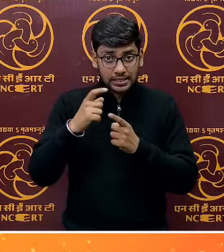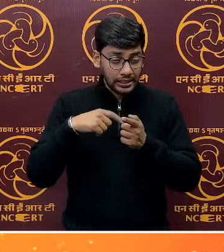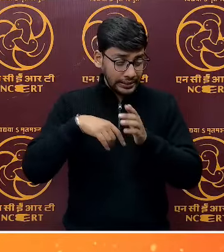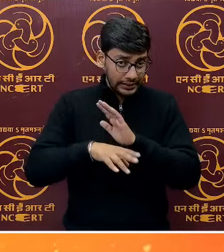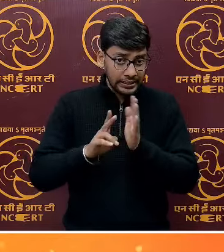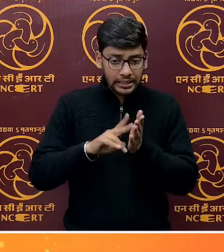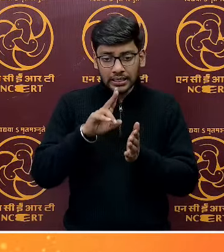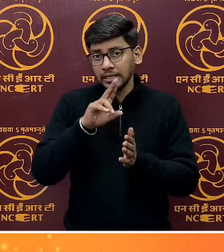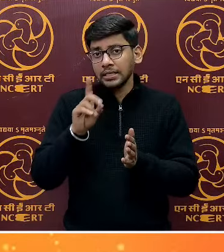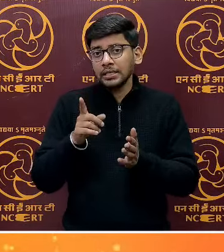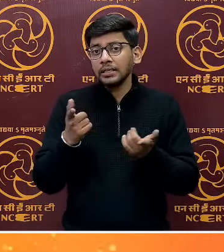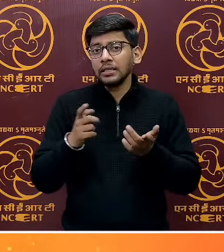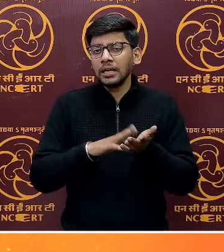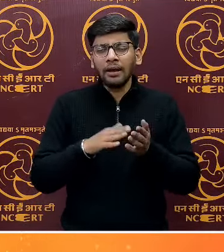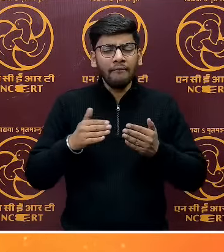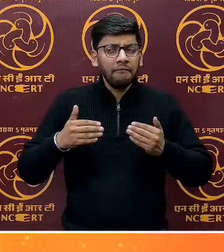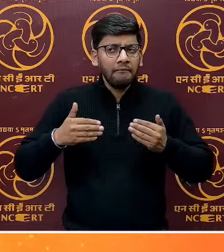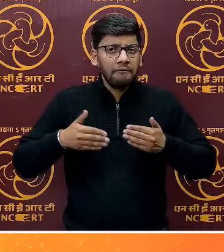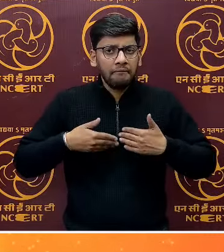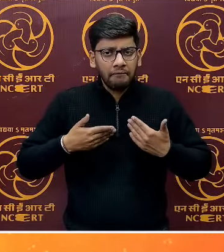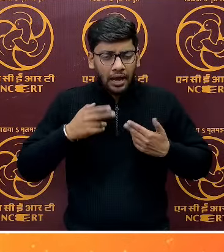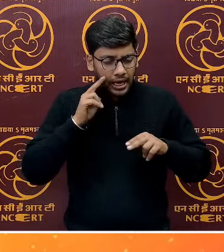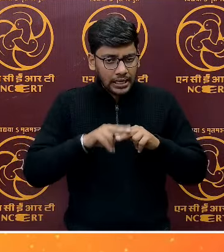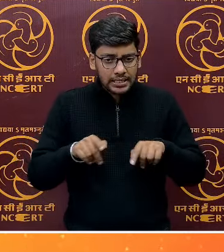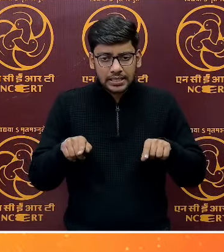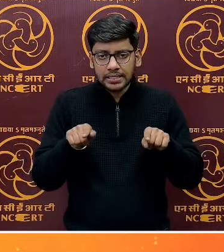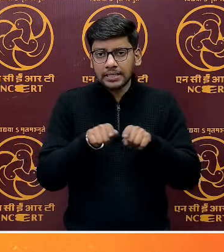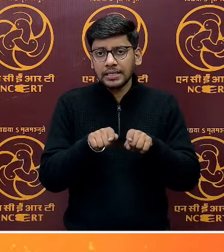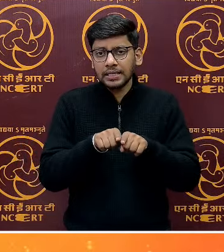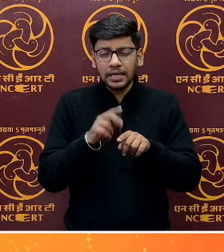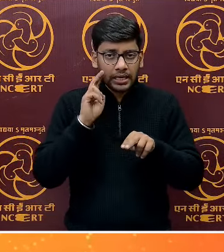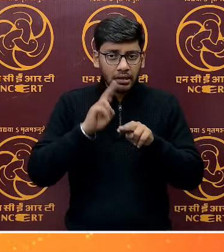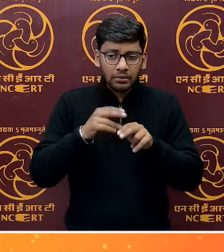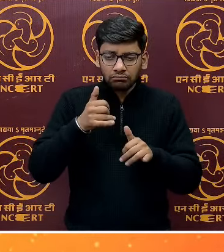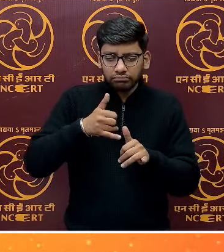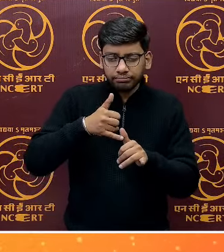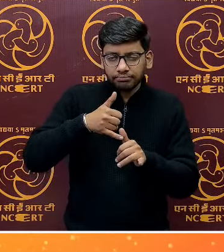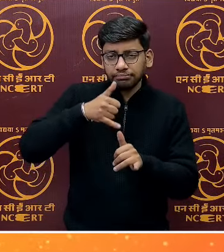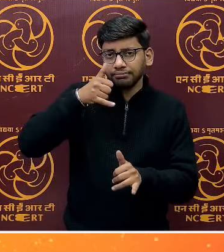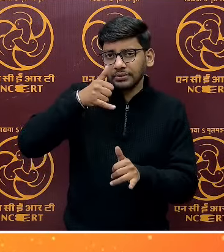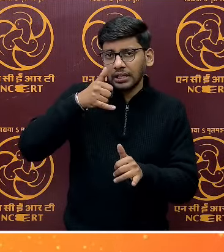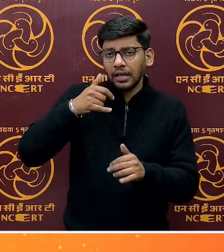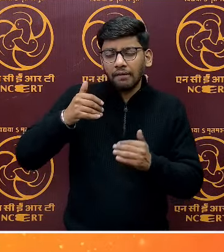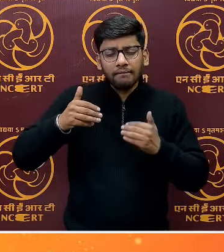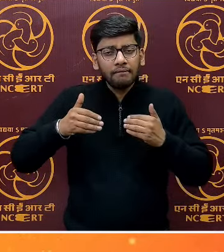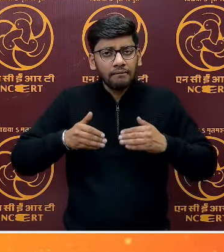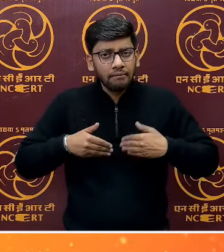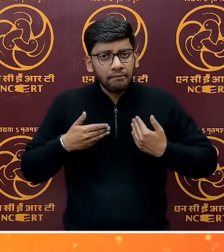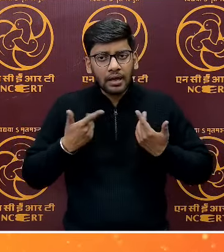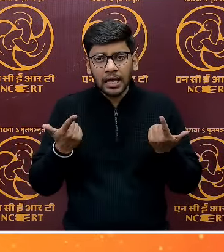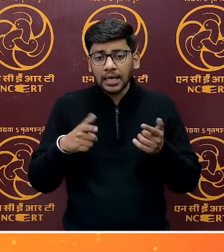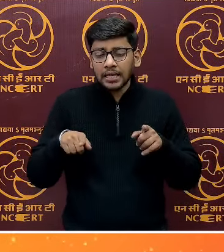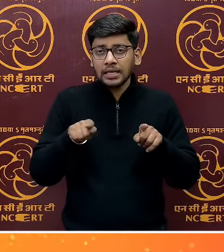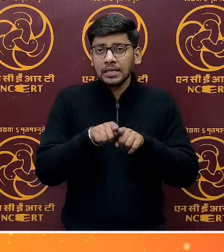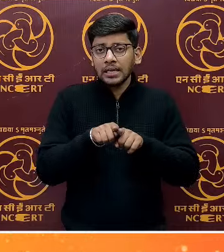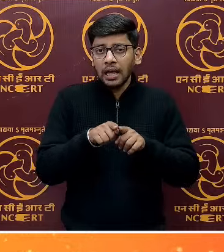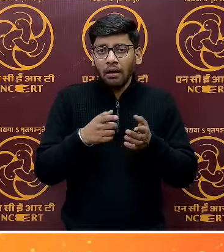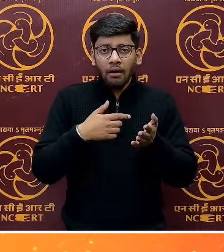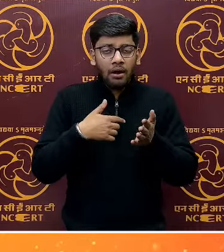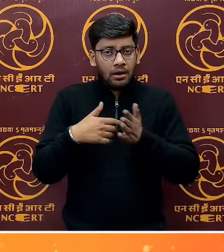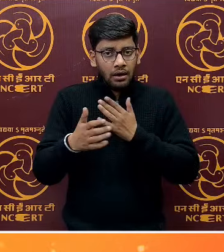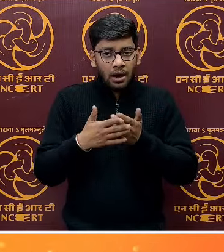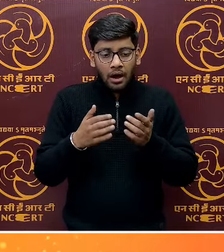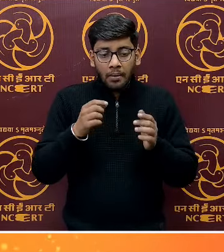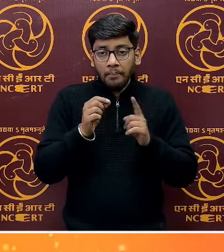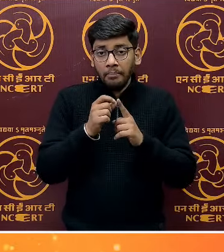Second last stanza, what fun it would be to look right down. And if you're high up there, what fun it would be to look right down over the